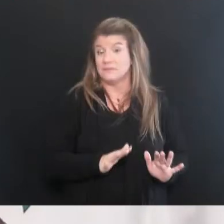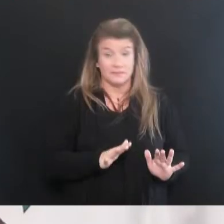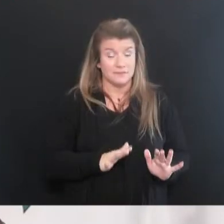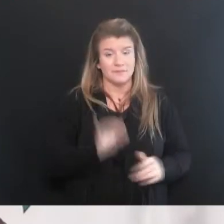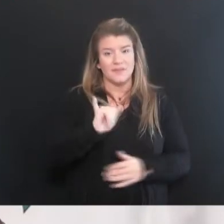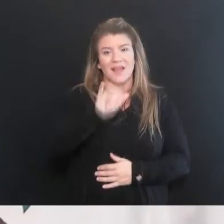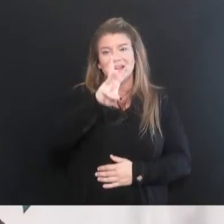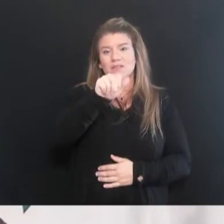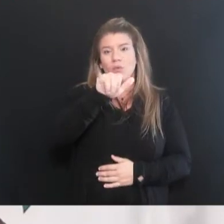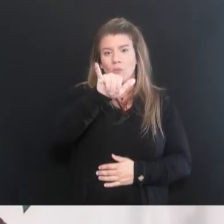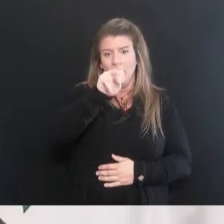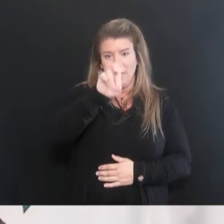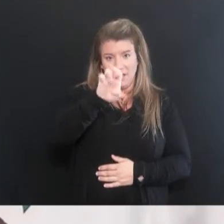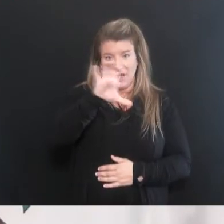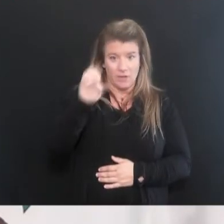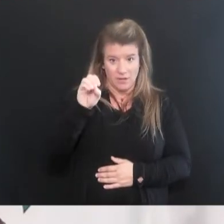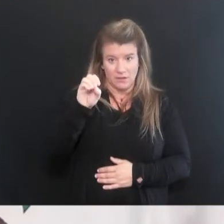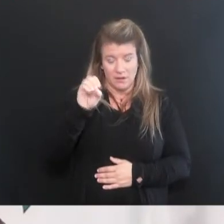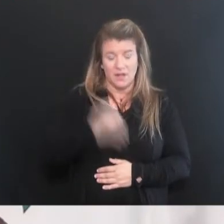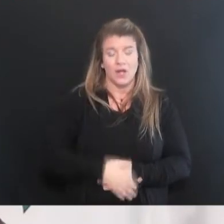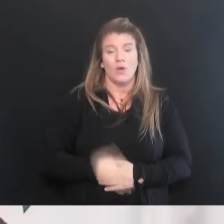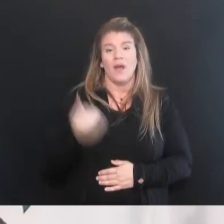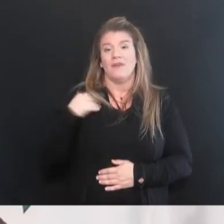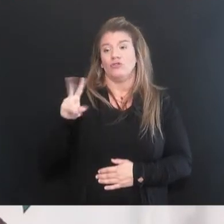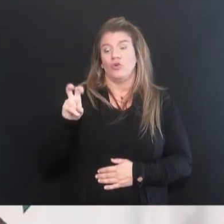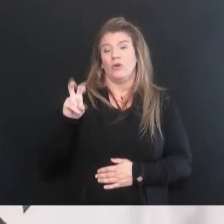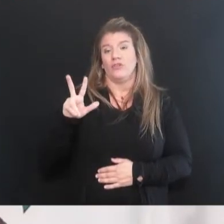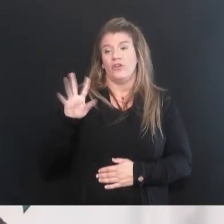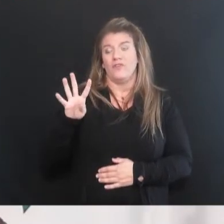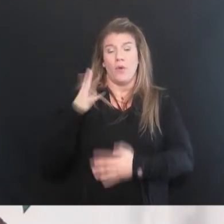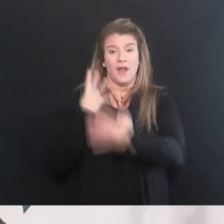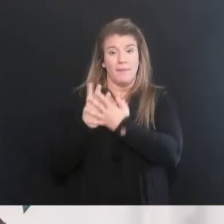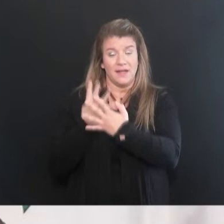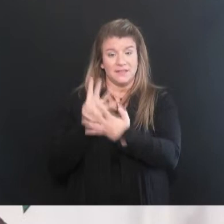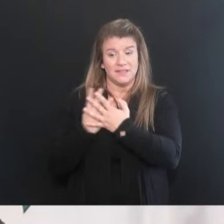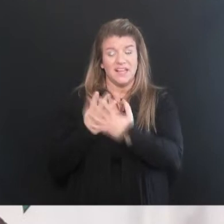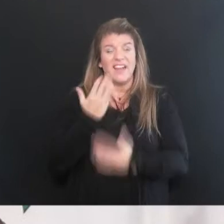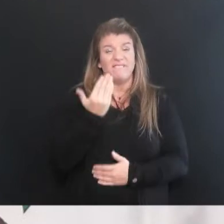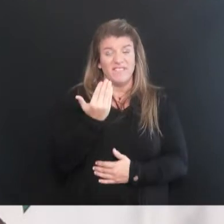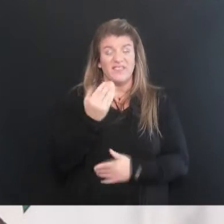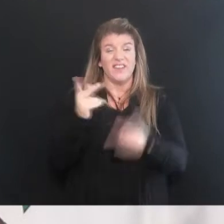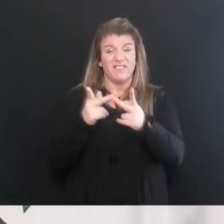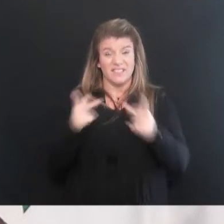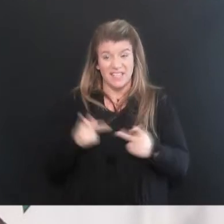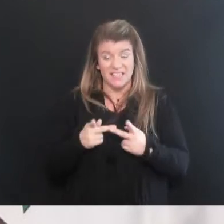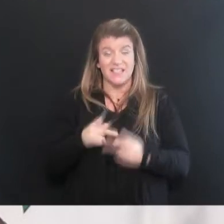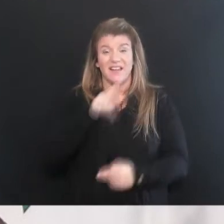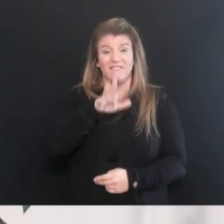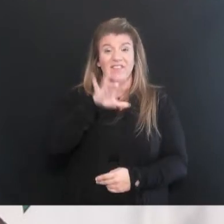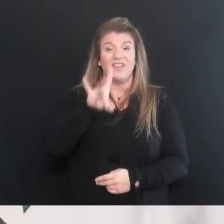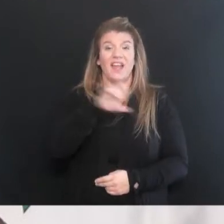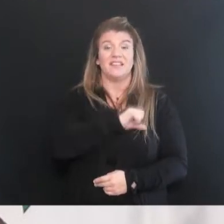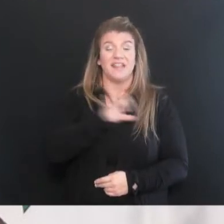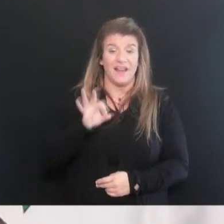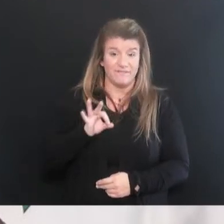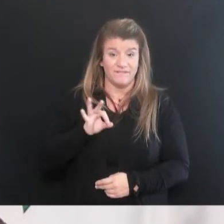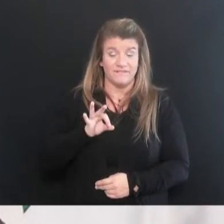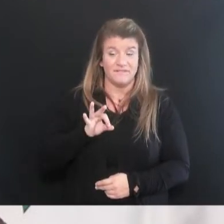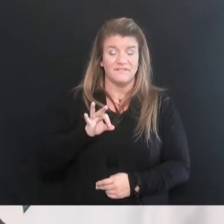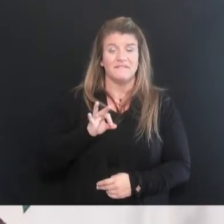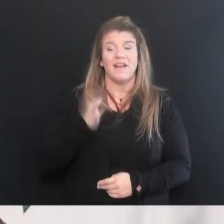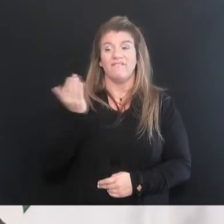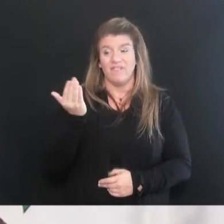in Wayne County. We have 234 inmates at 15 facilities and 58 staff cases at